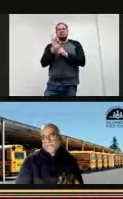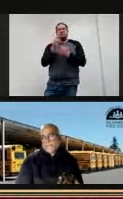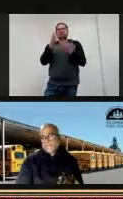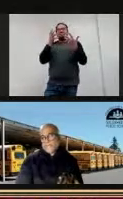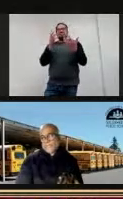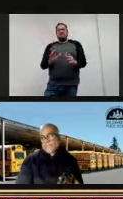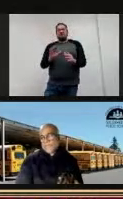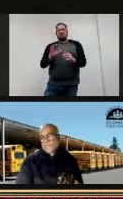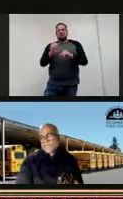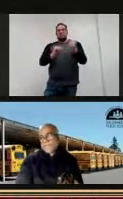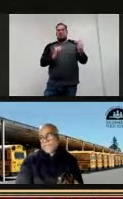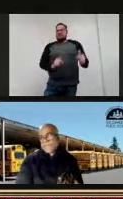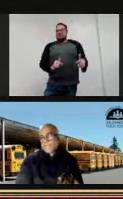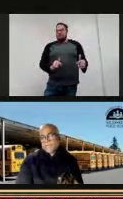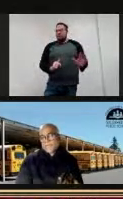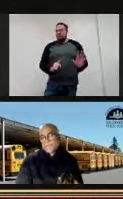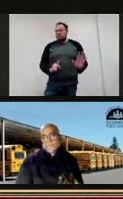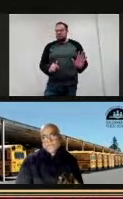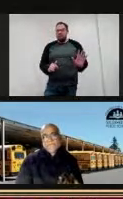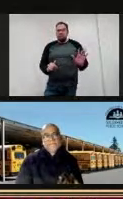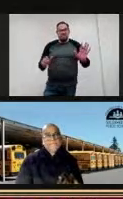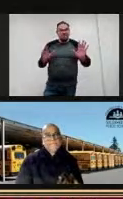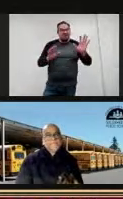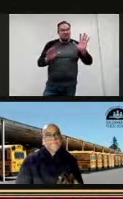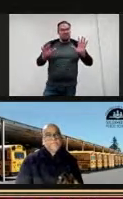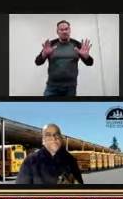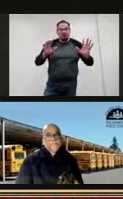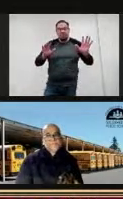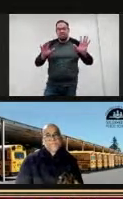round robin unless I forgot anyone.